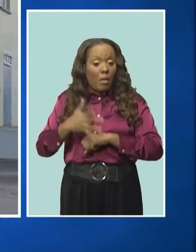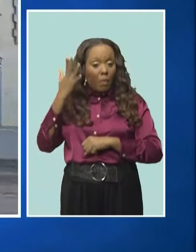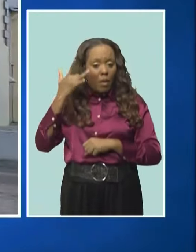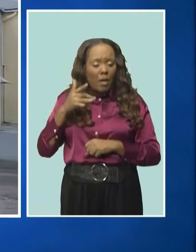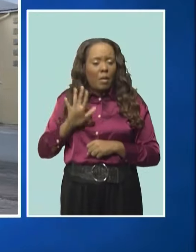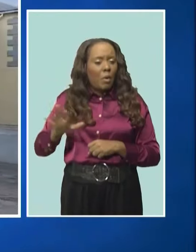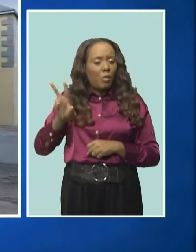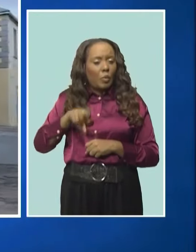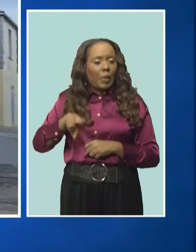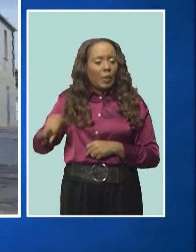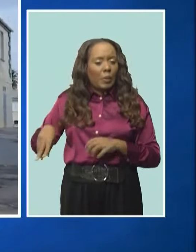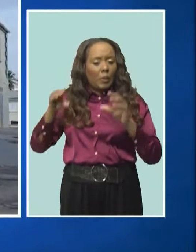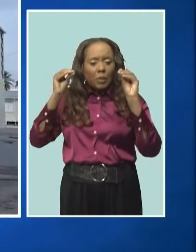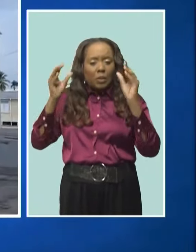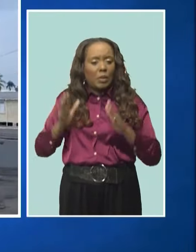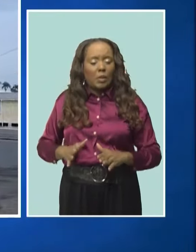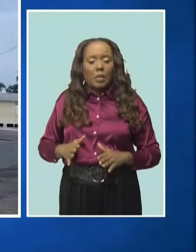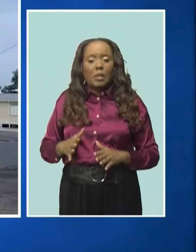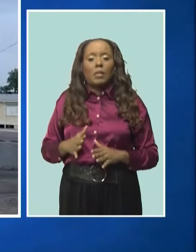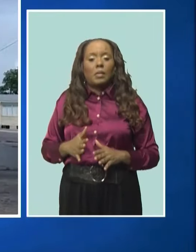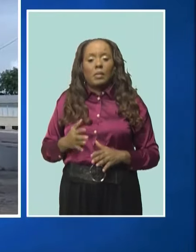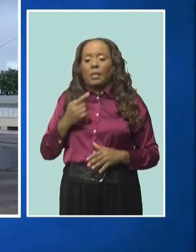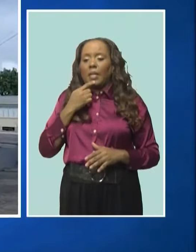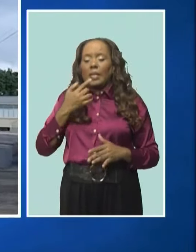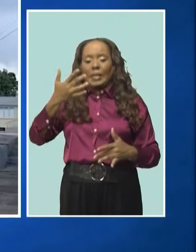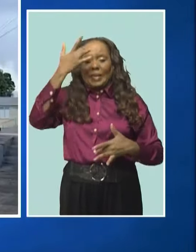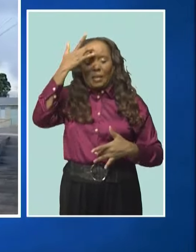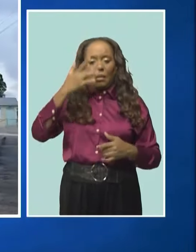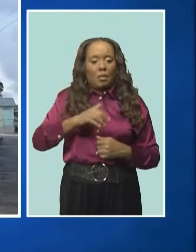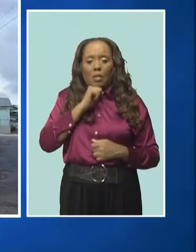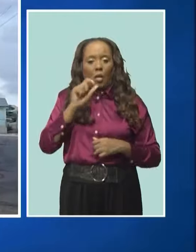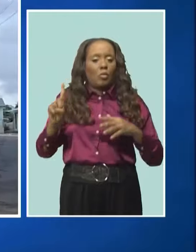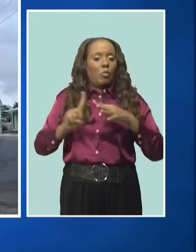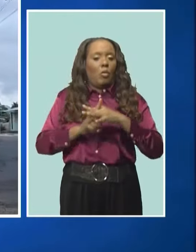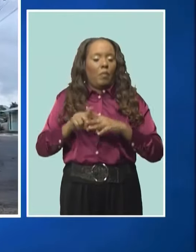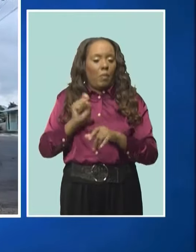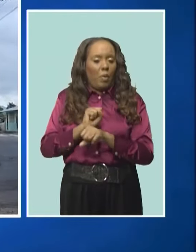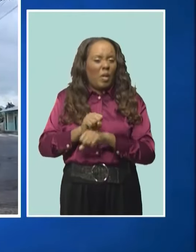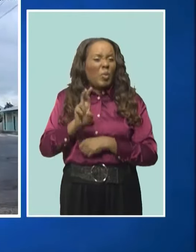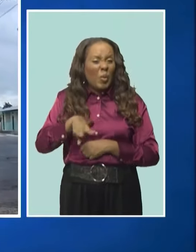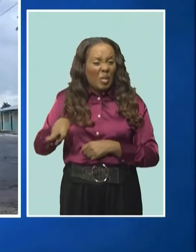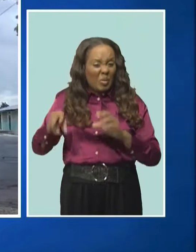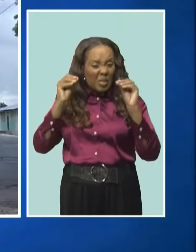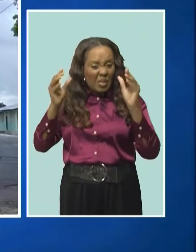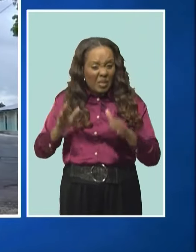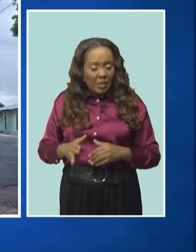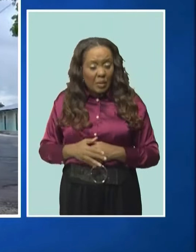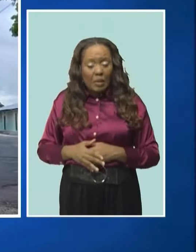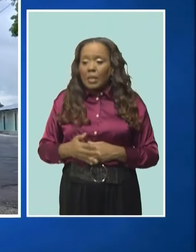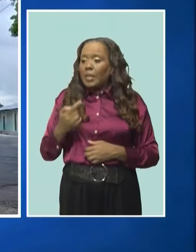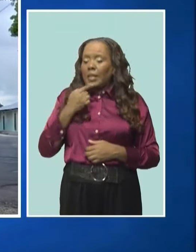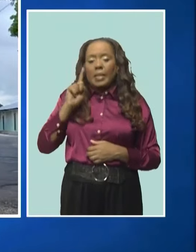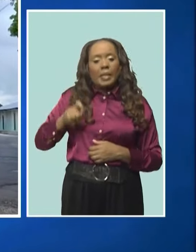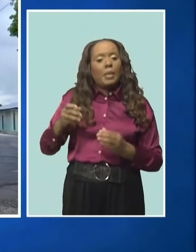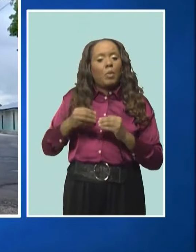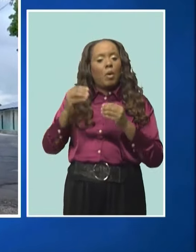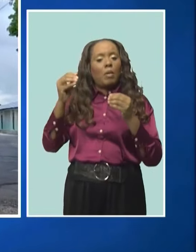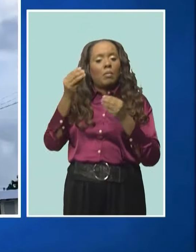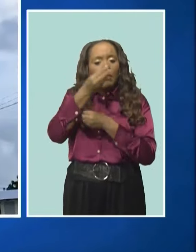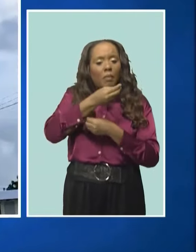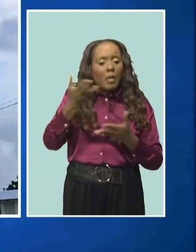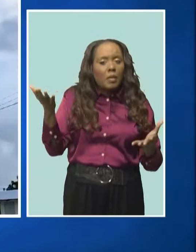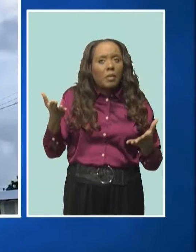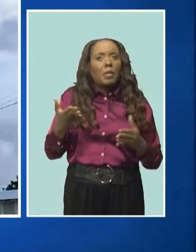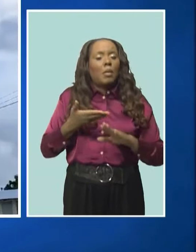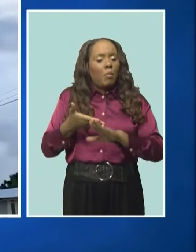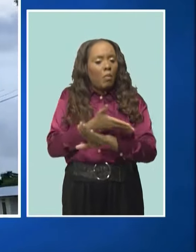least 22 teachers reported sick. Mr. Lovell tells CBC News he needs to get more details before he can give any official comment on